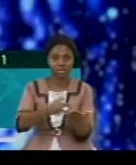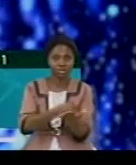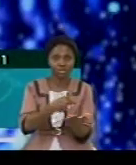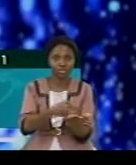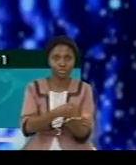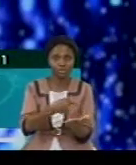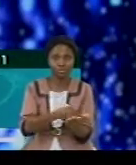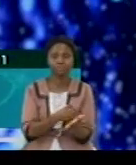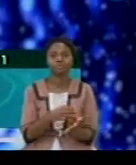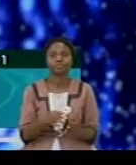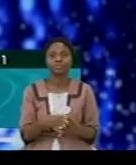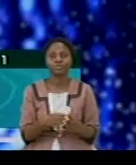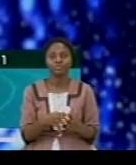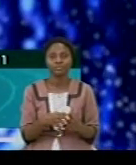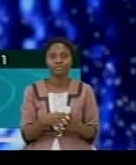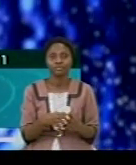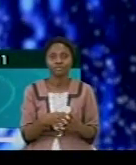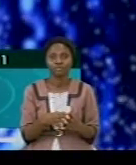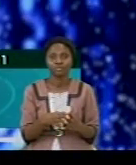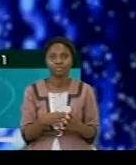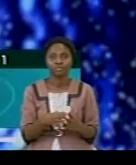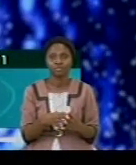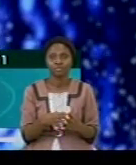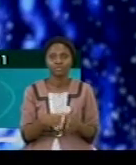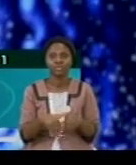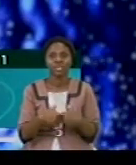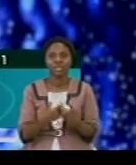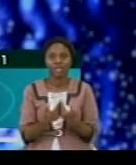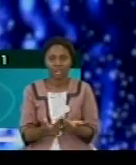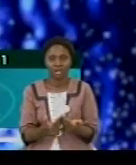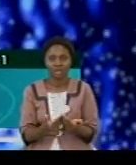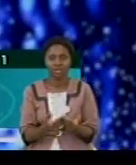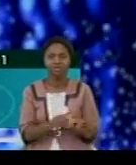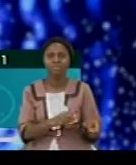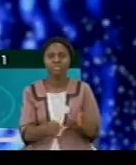Fellowship in the gospel. How did they get into this experience?